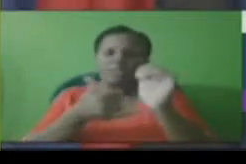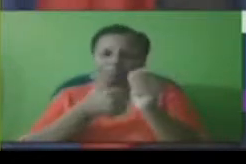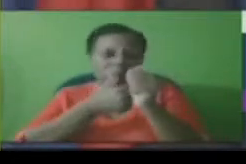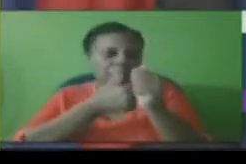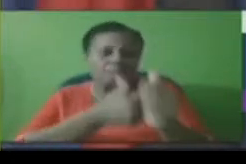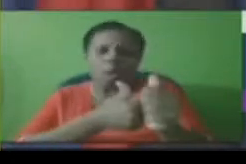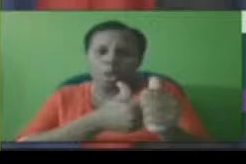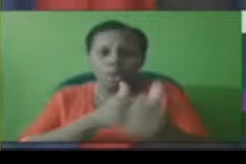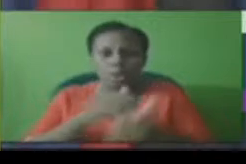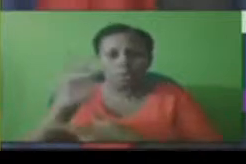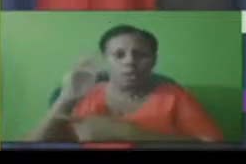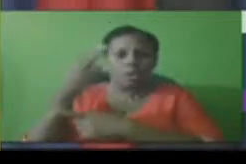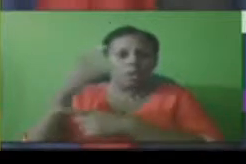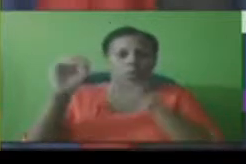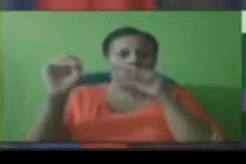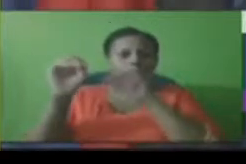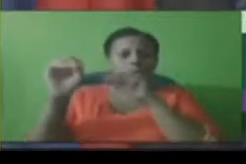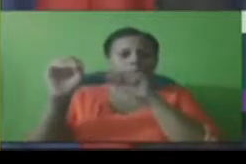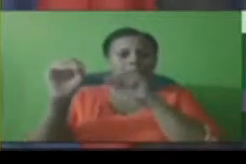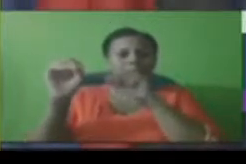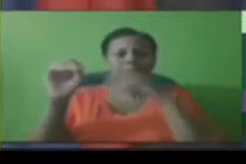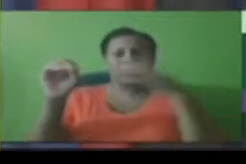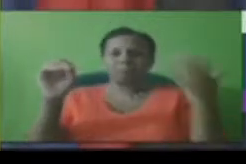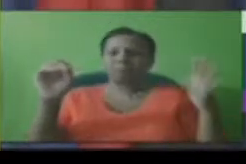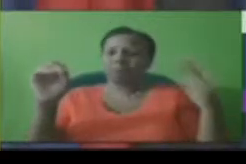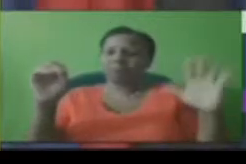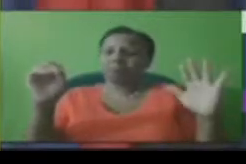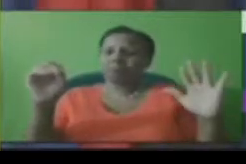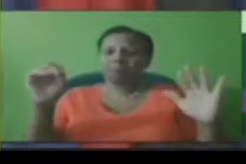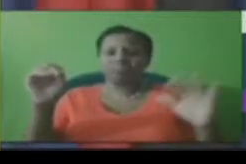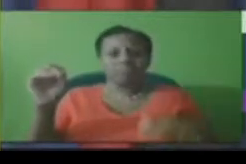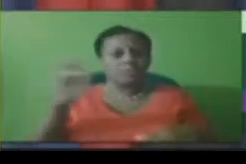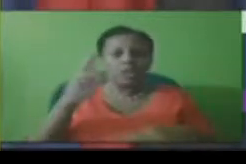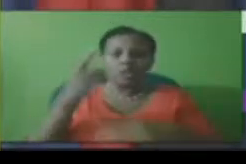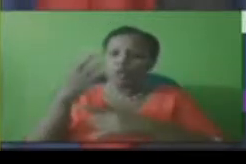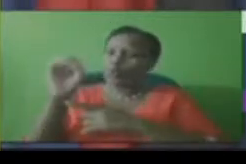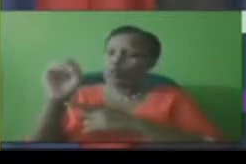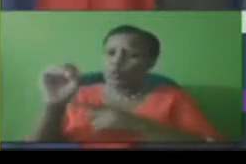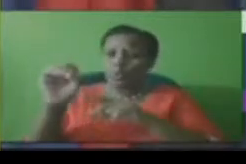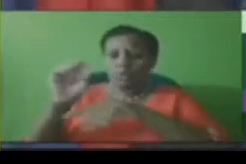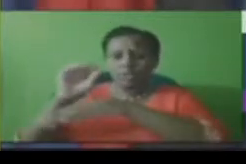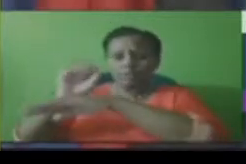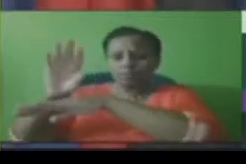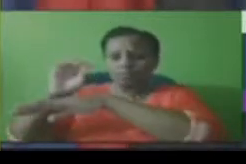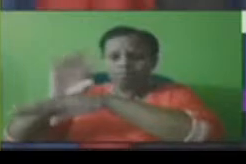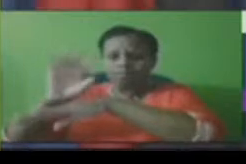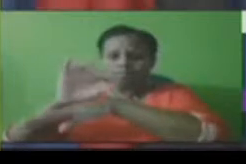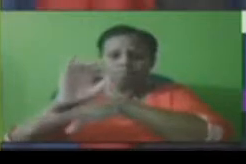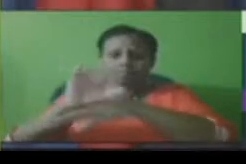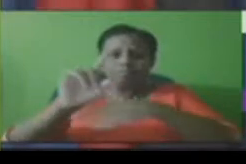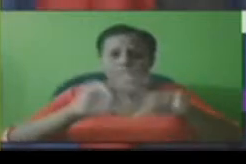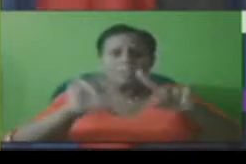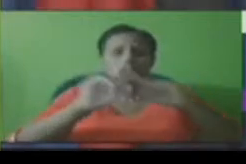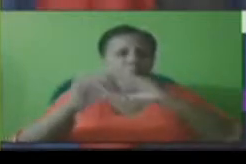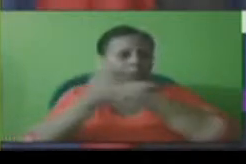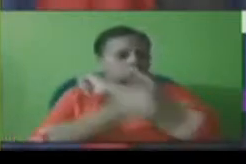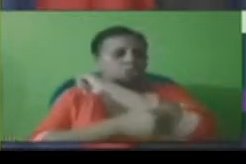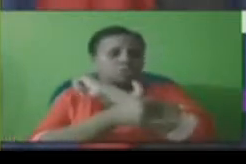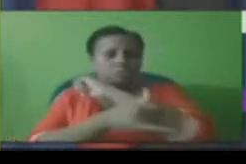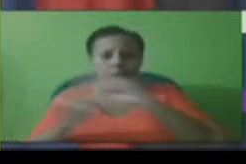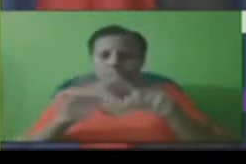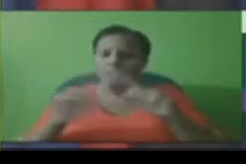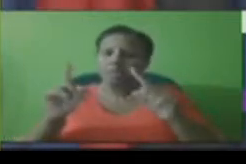give countries advice on matters of this nature, you're seeing countries taking the position as to